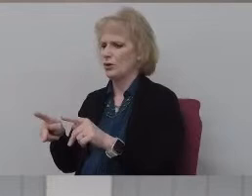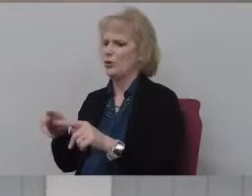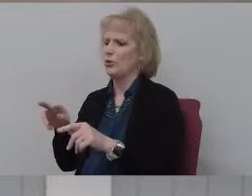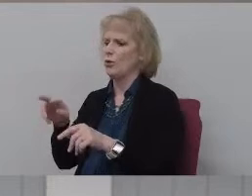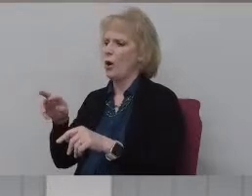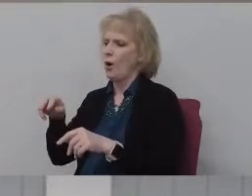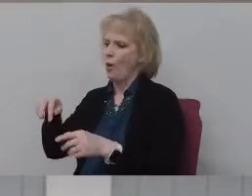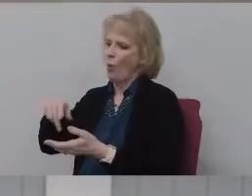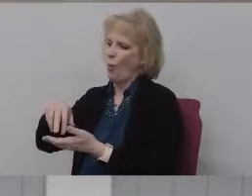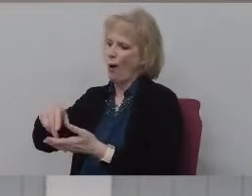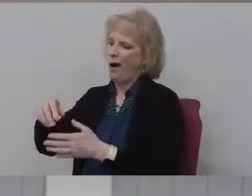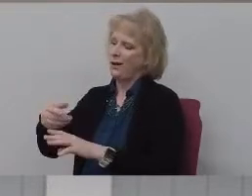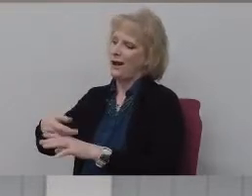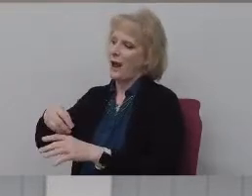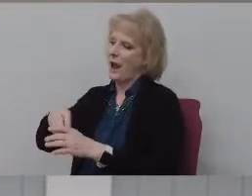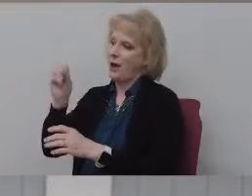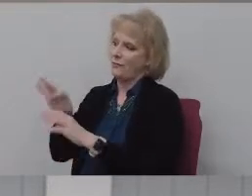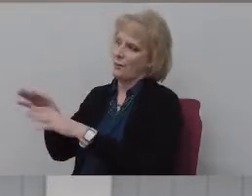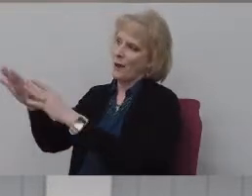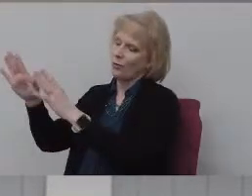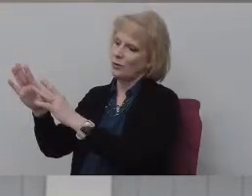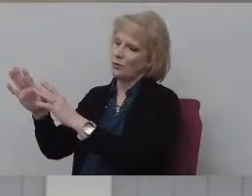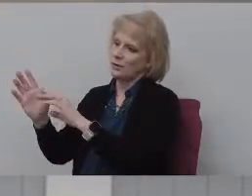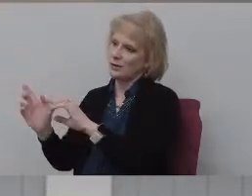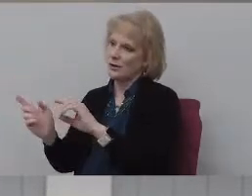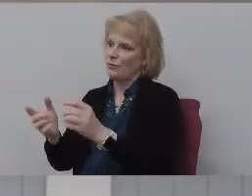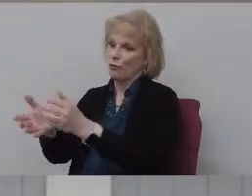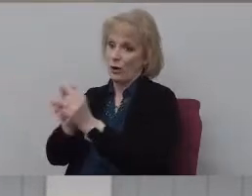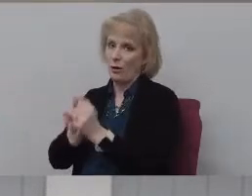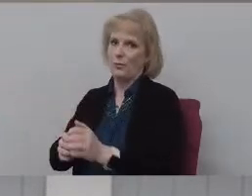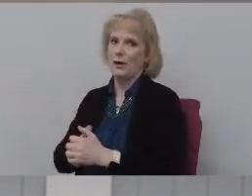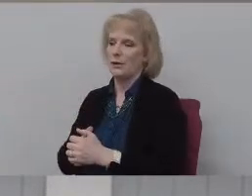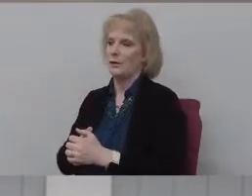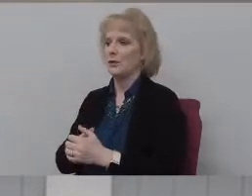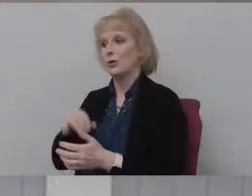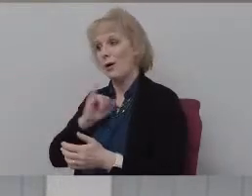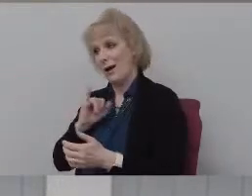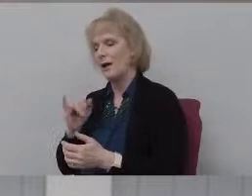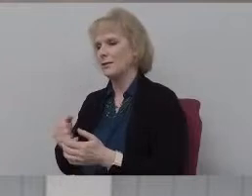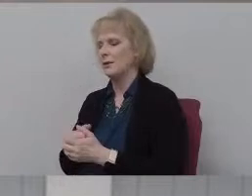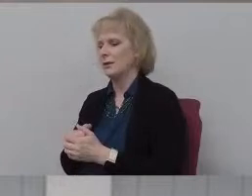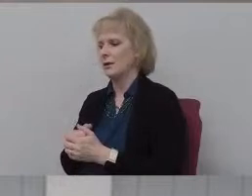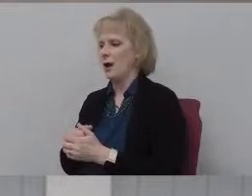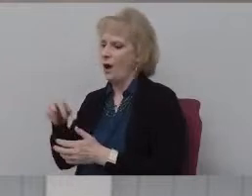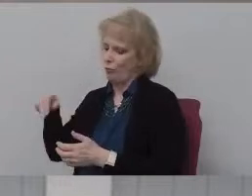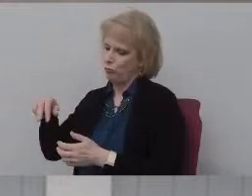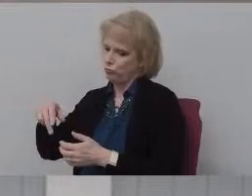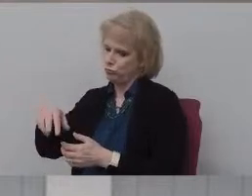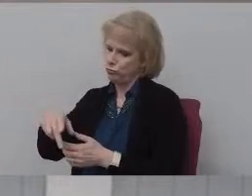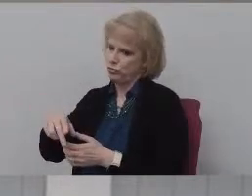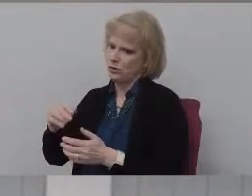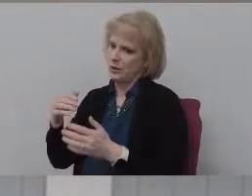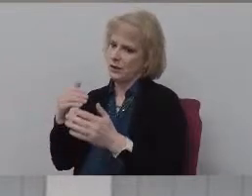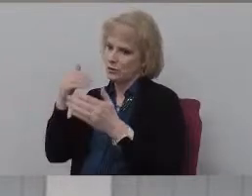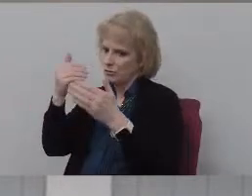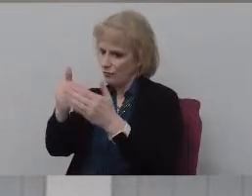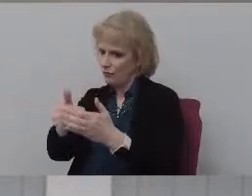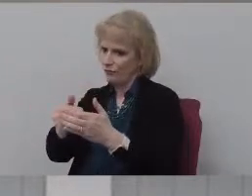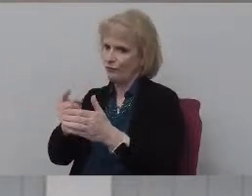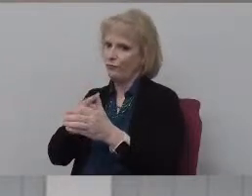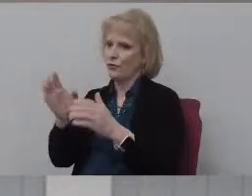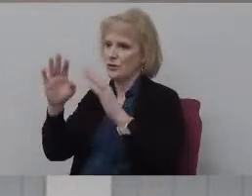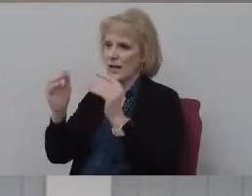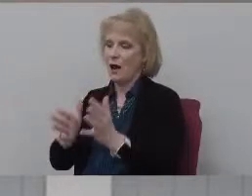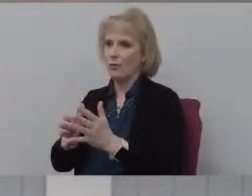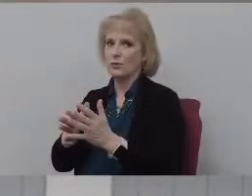go walk out of the mountains until I came to the first house that would let me use their telephone. And so I went to